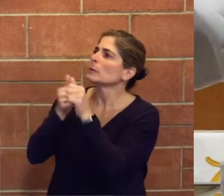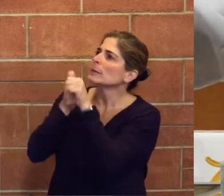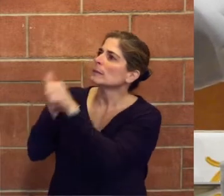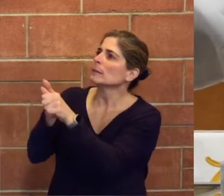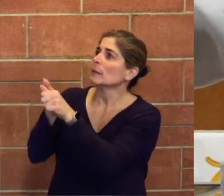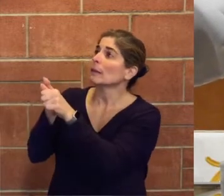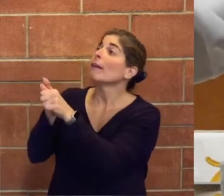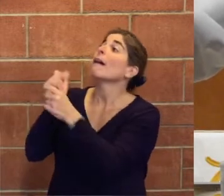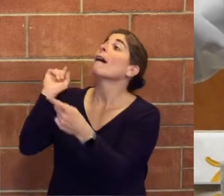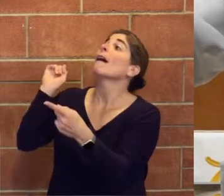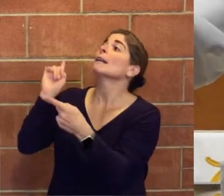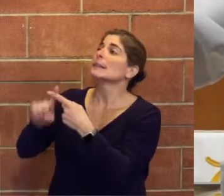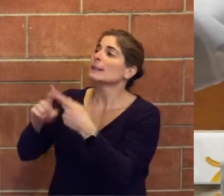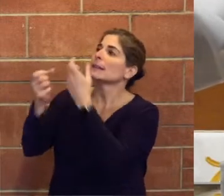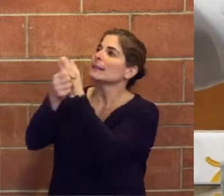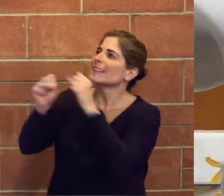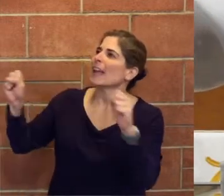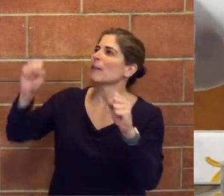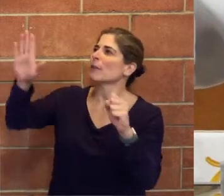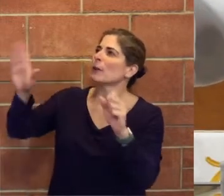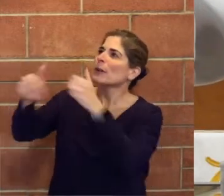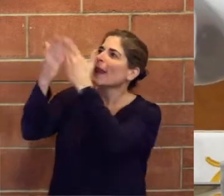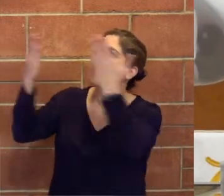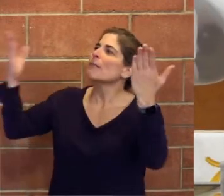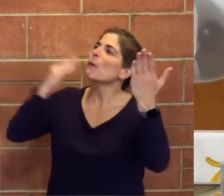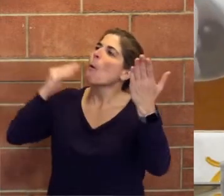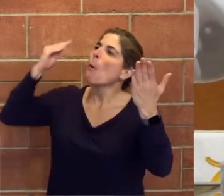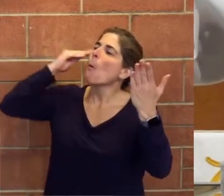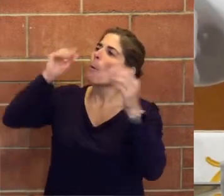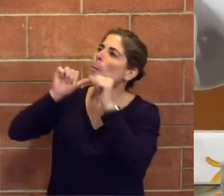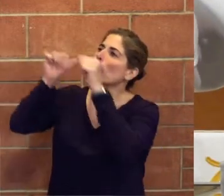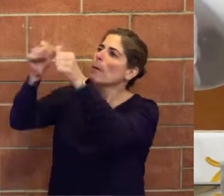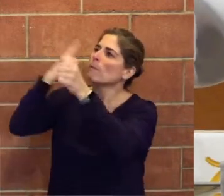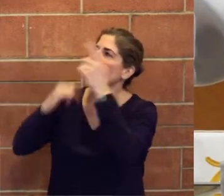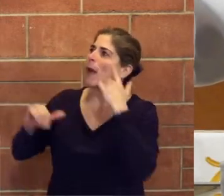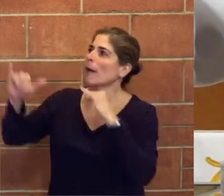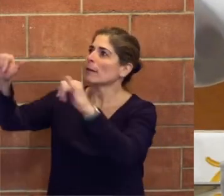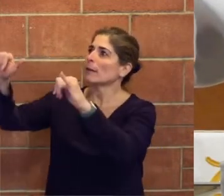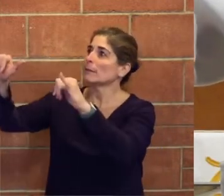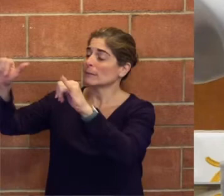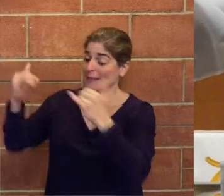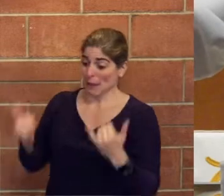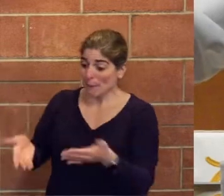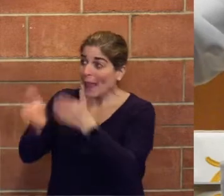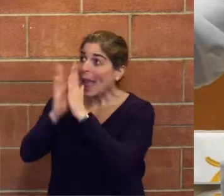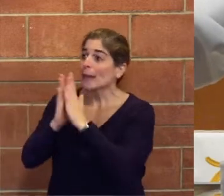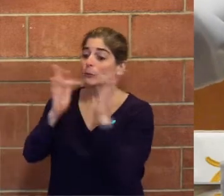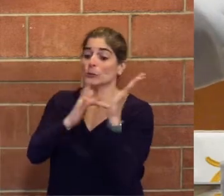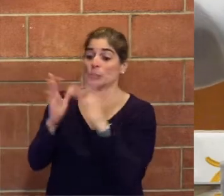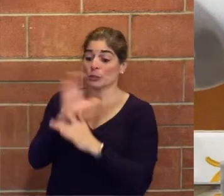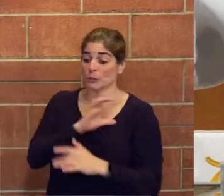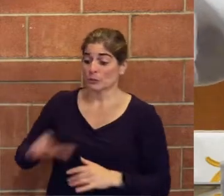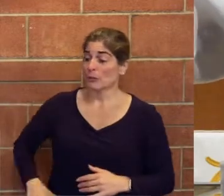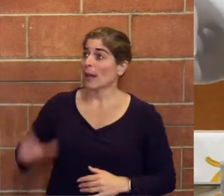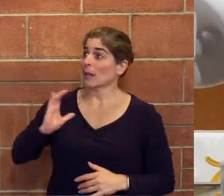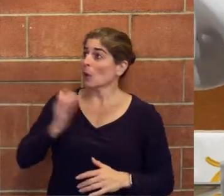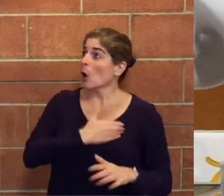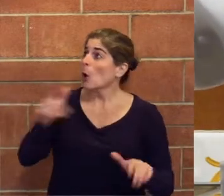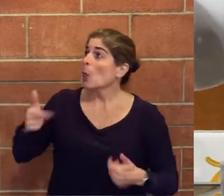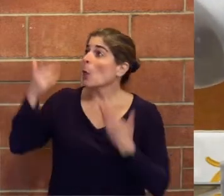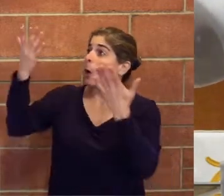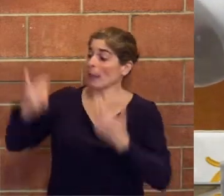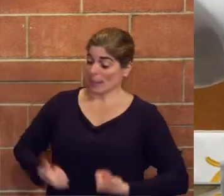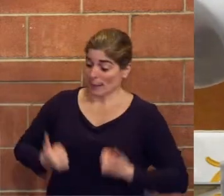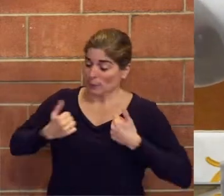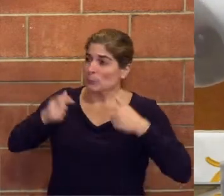him, until we are safely in your fold to live with you forever. We ask this through Jesus Christ, our Lord, who lives